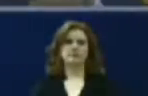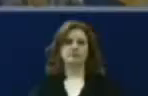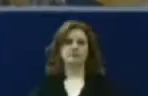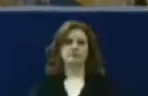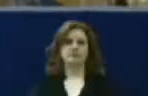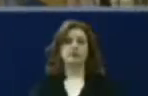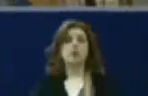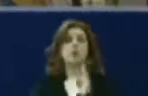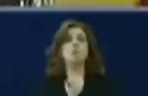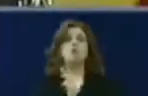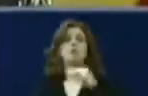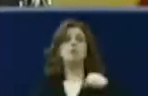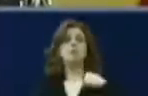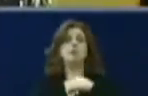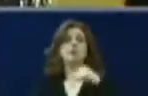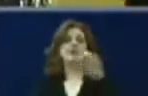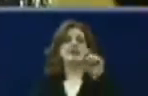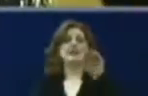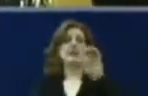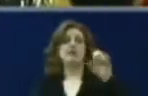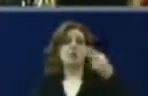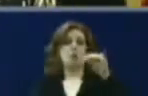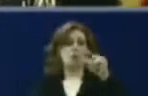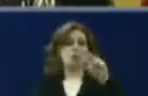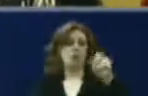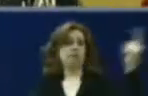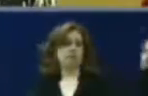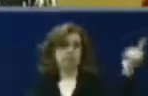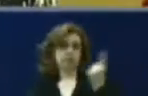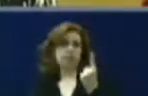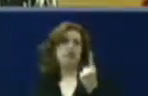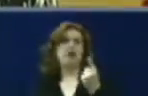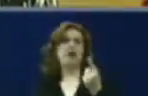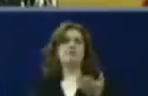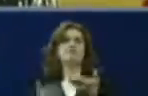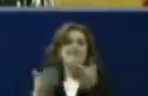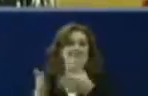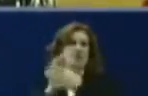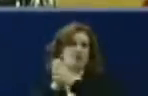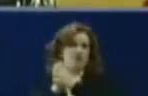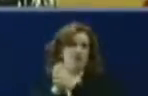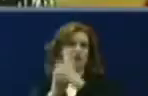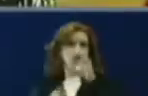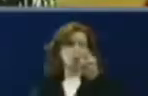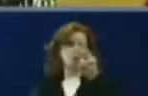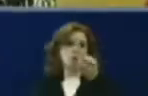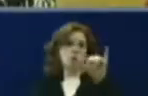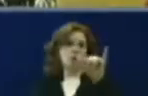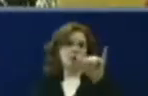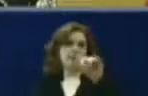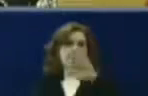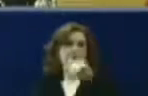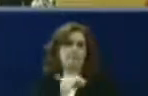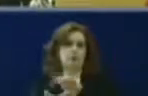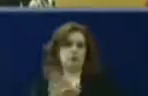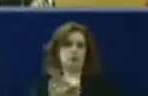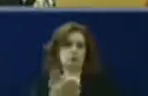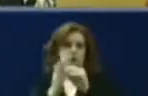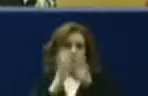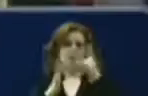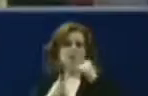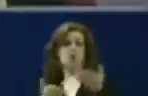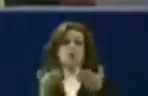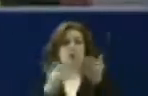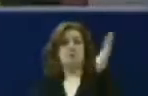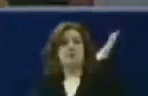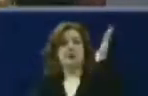Board Member Stephanie Horn, please come forward to extend congratulations to the Crosby Middle School students for their presentation. Joining